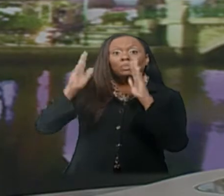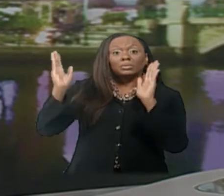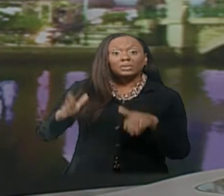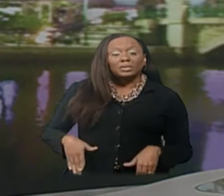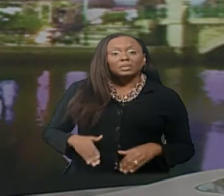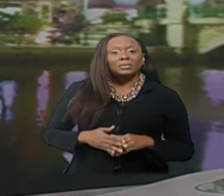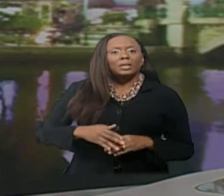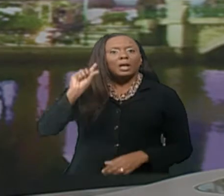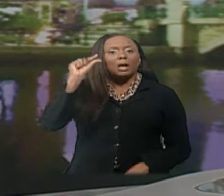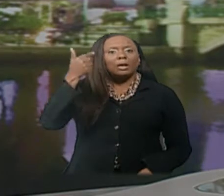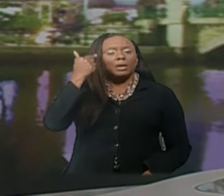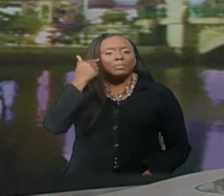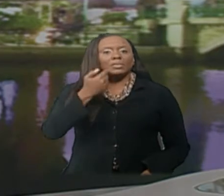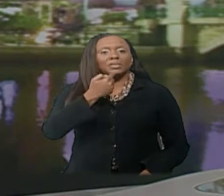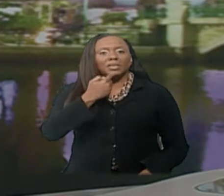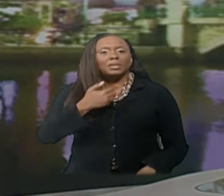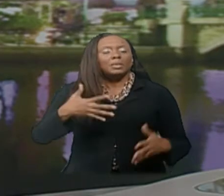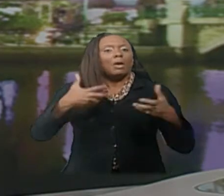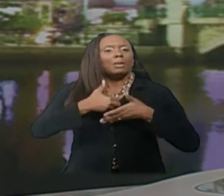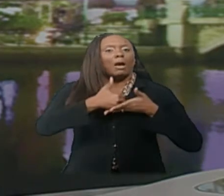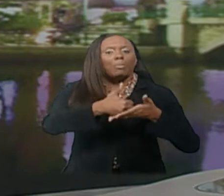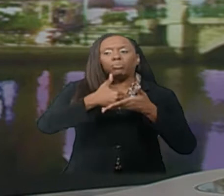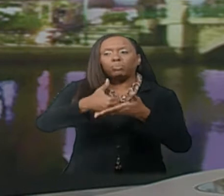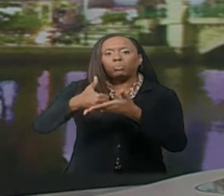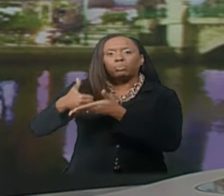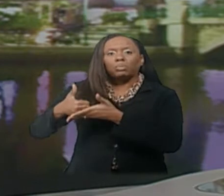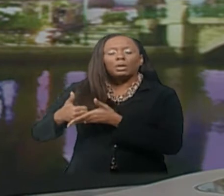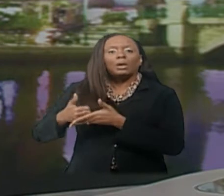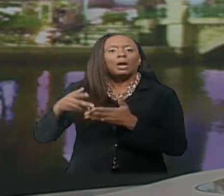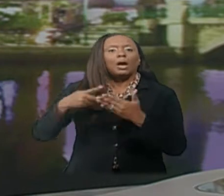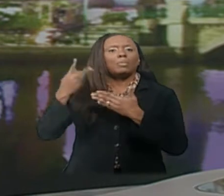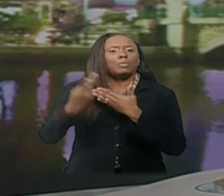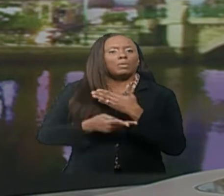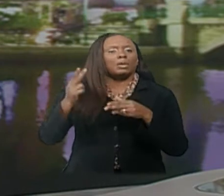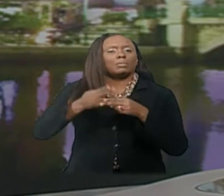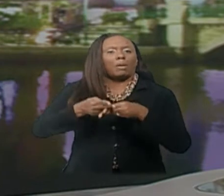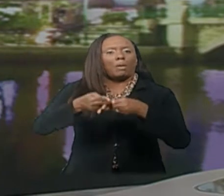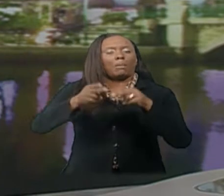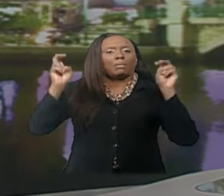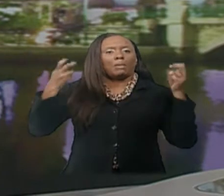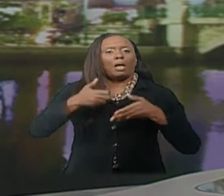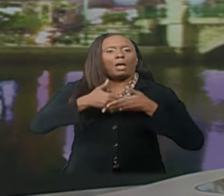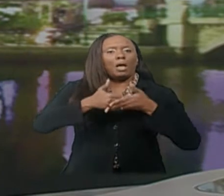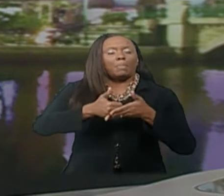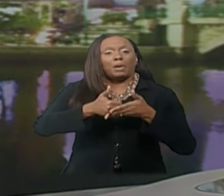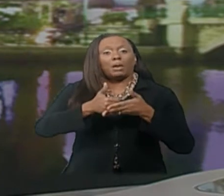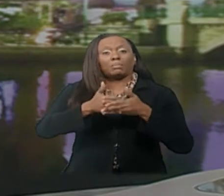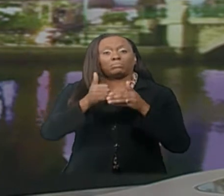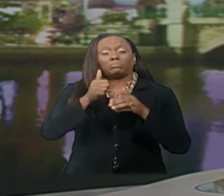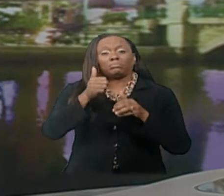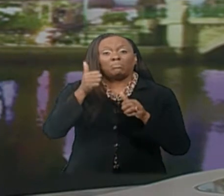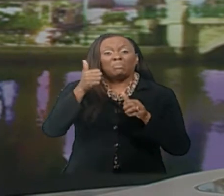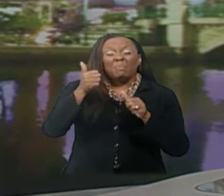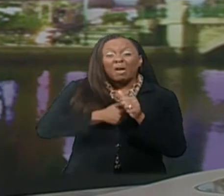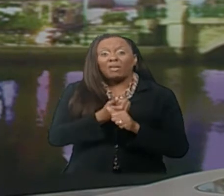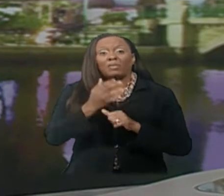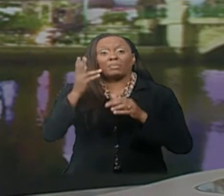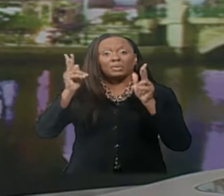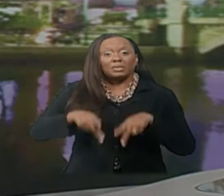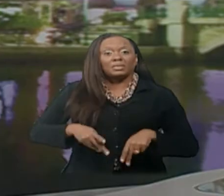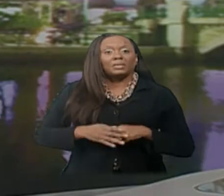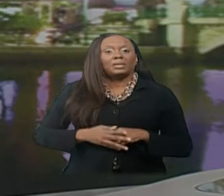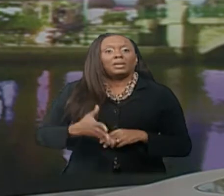through its Helping Every Last Person assistance program. The finance minister adds times have changed and the mandate of the